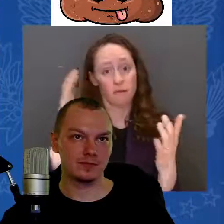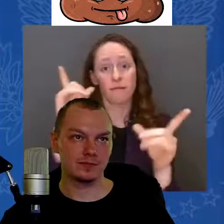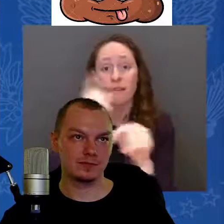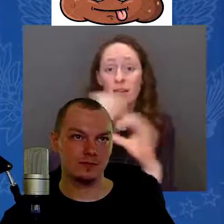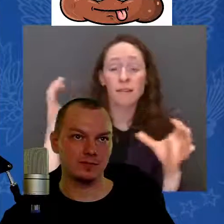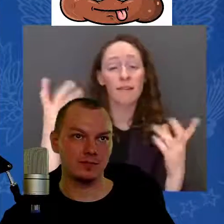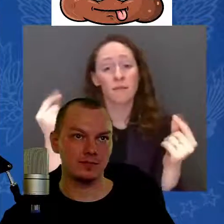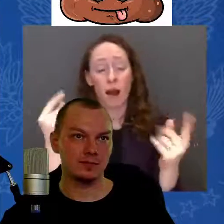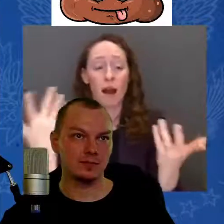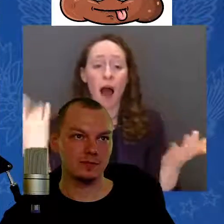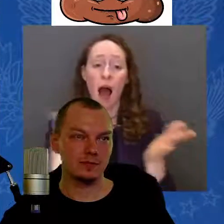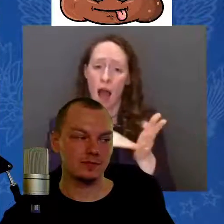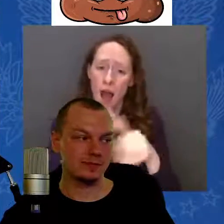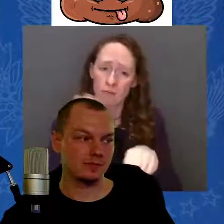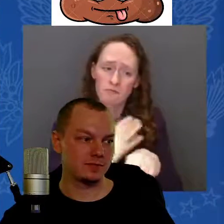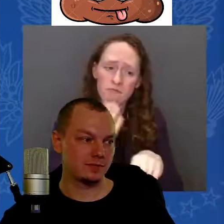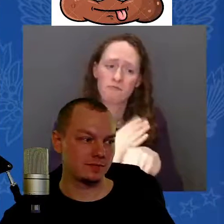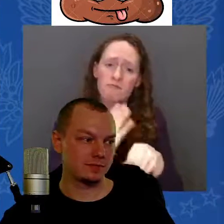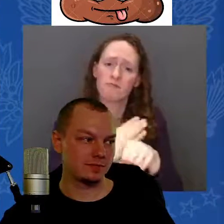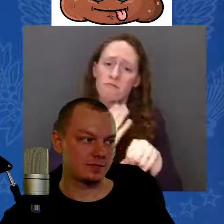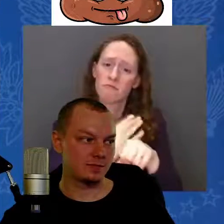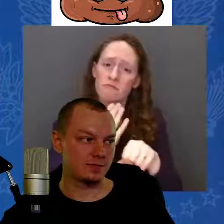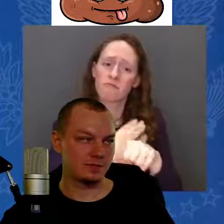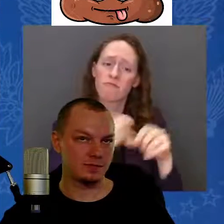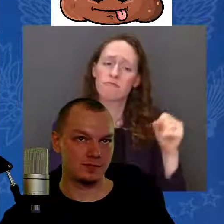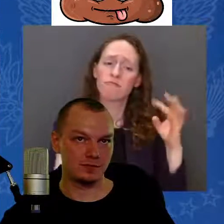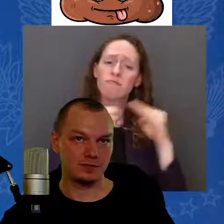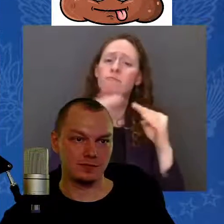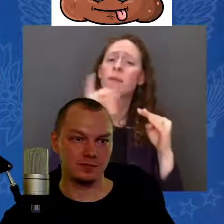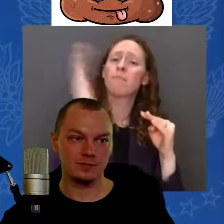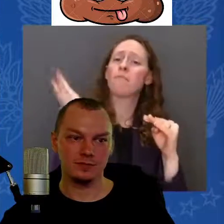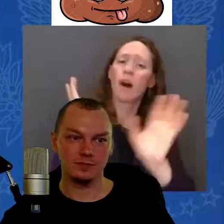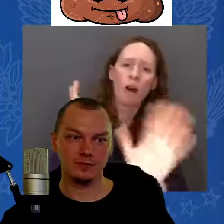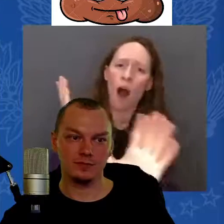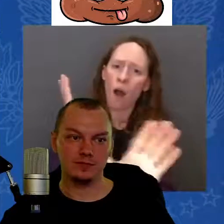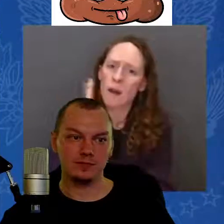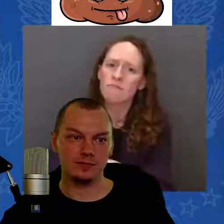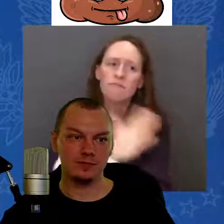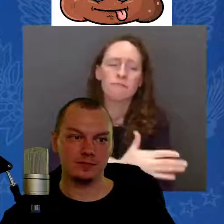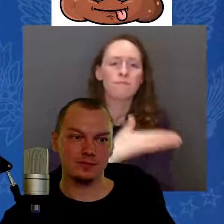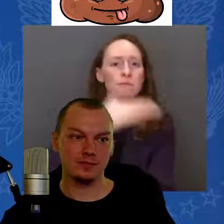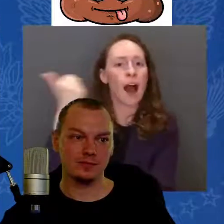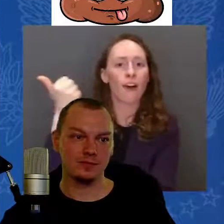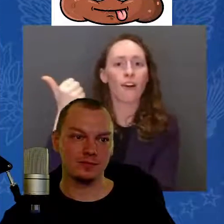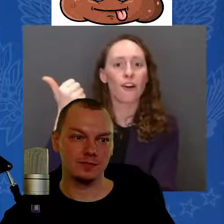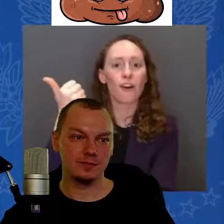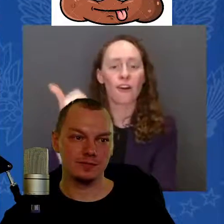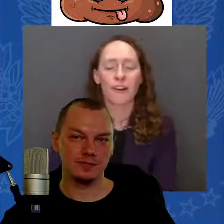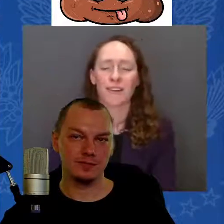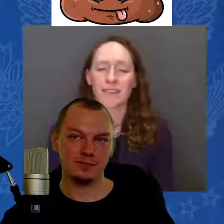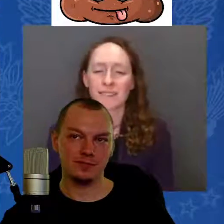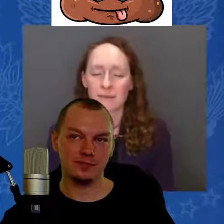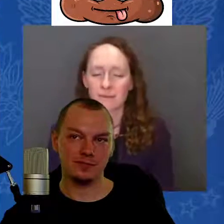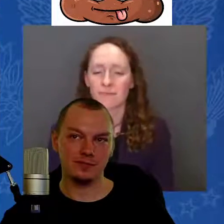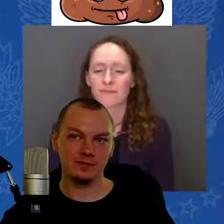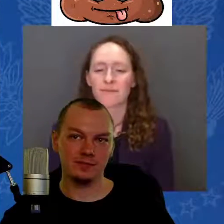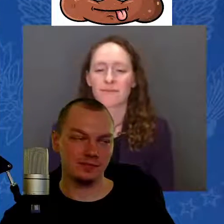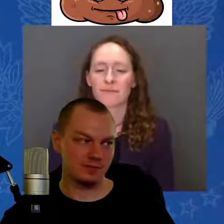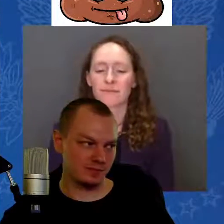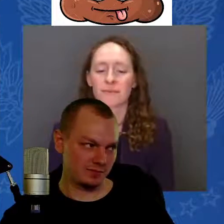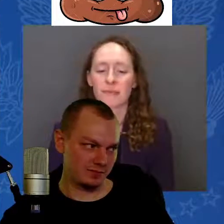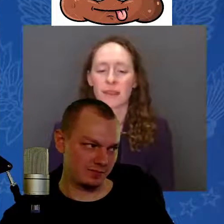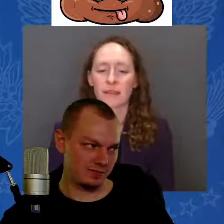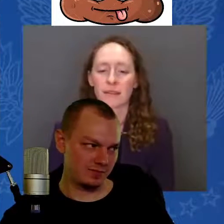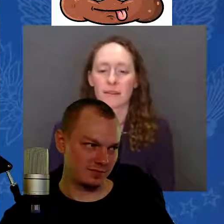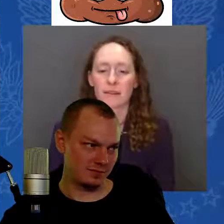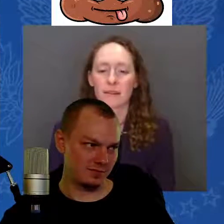in the presentations. So without further ado, let me introduce the governor